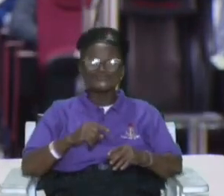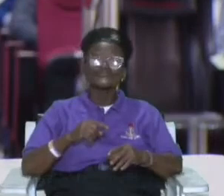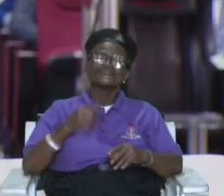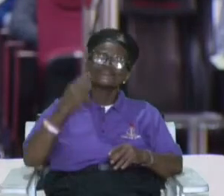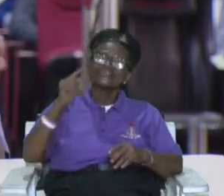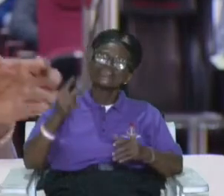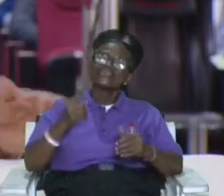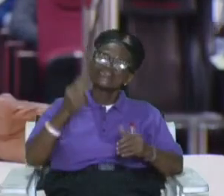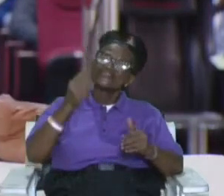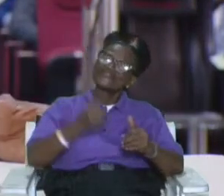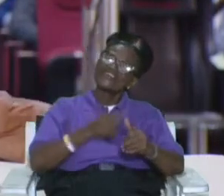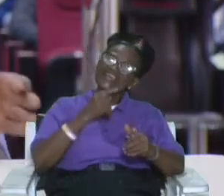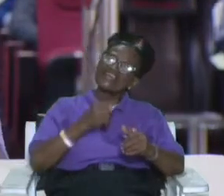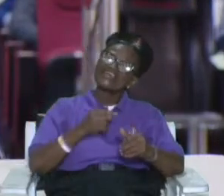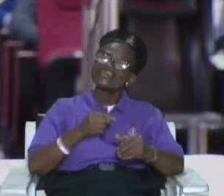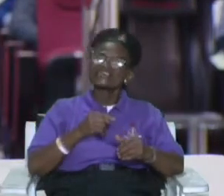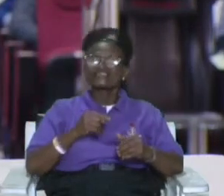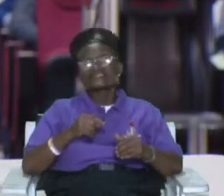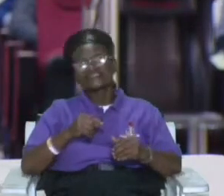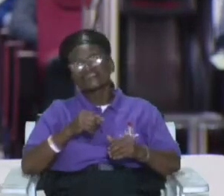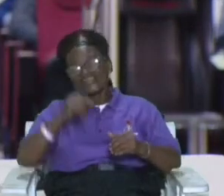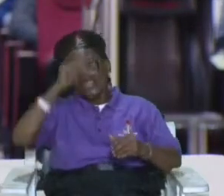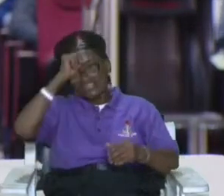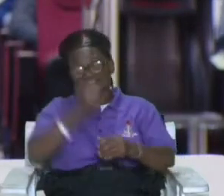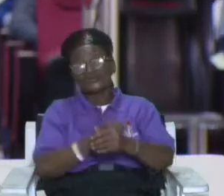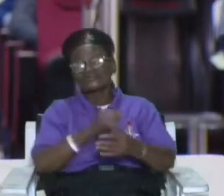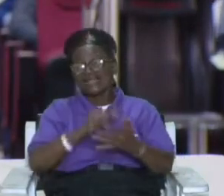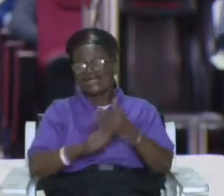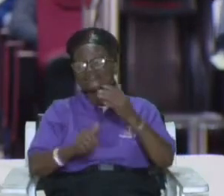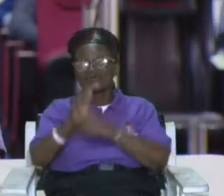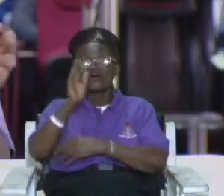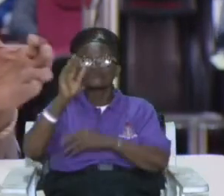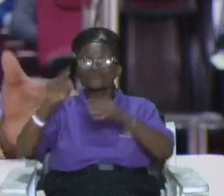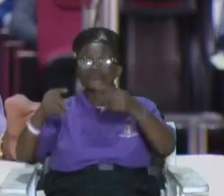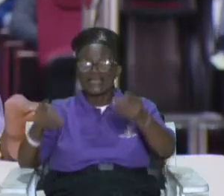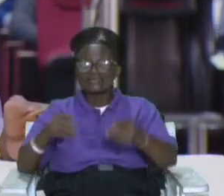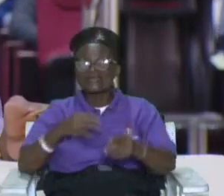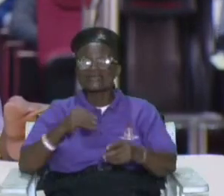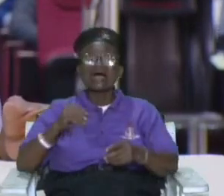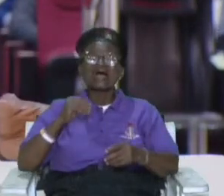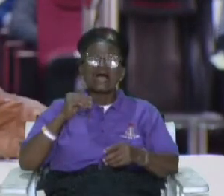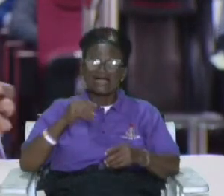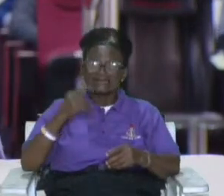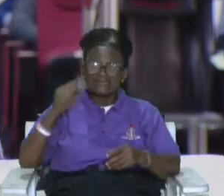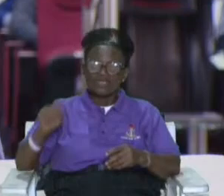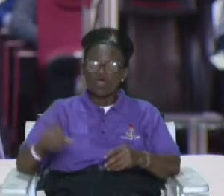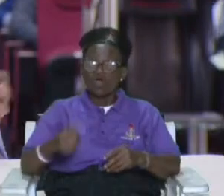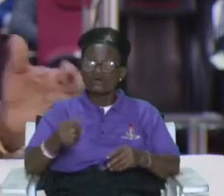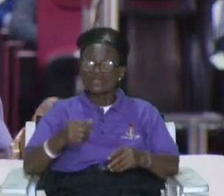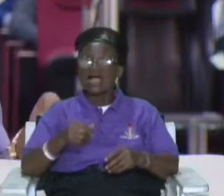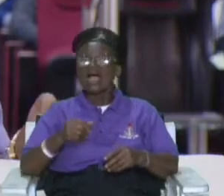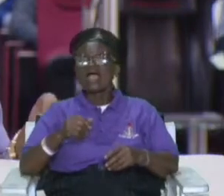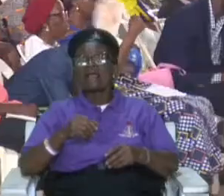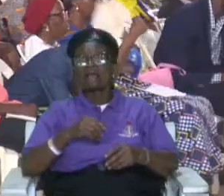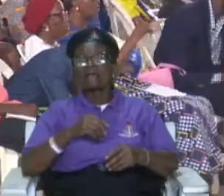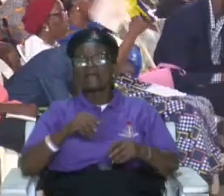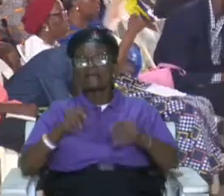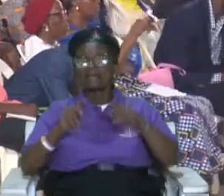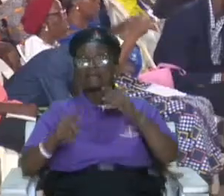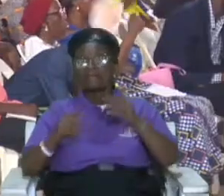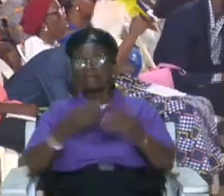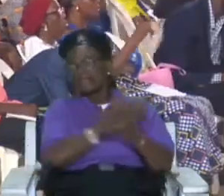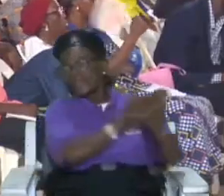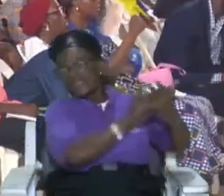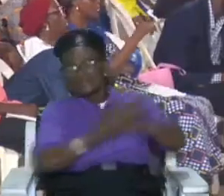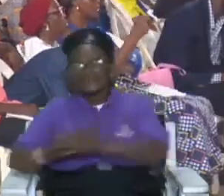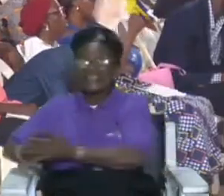First of all, sister, hear the word of the Lord. That baby that is in your womb will be special.